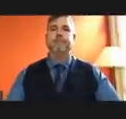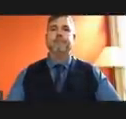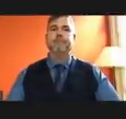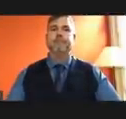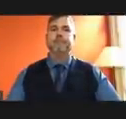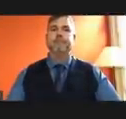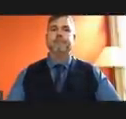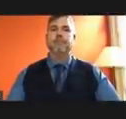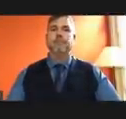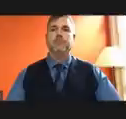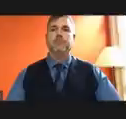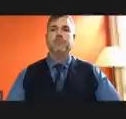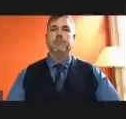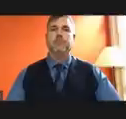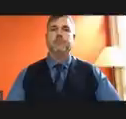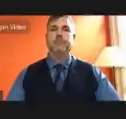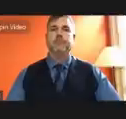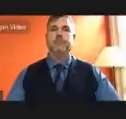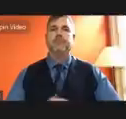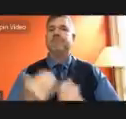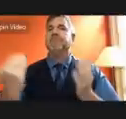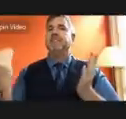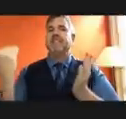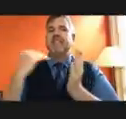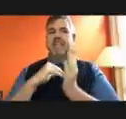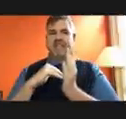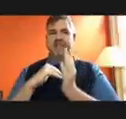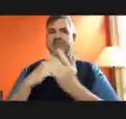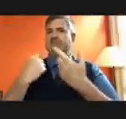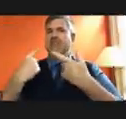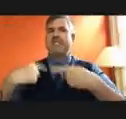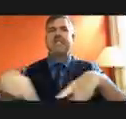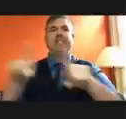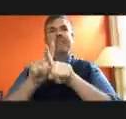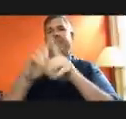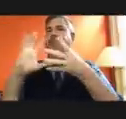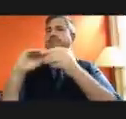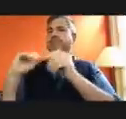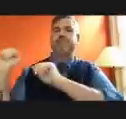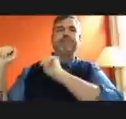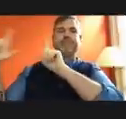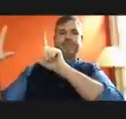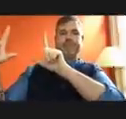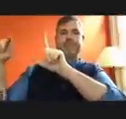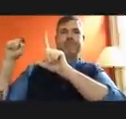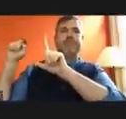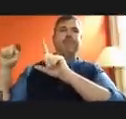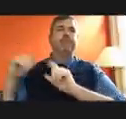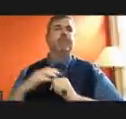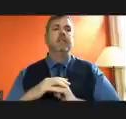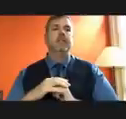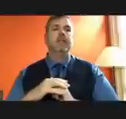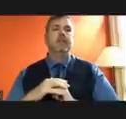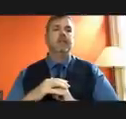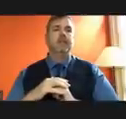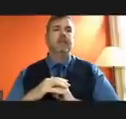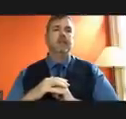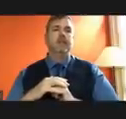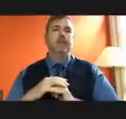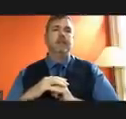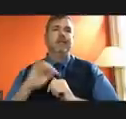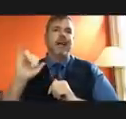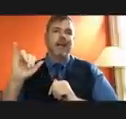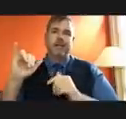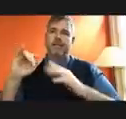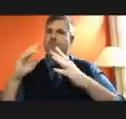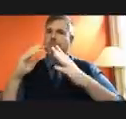And this is again just to orient us. Each time we'll be reorienting ourselves to the fundamental values that we're applying to our response here,